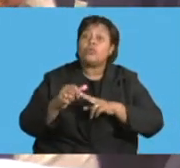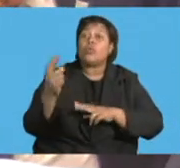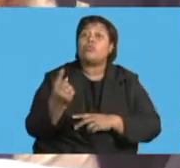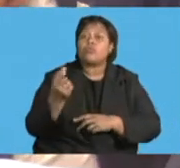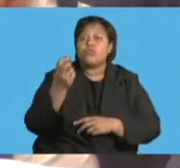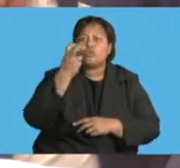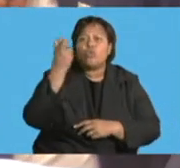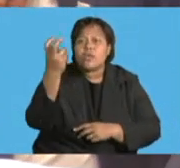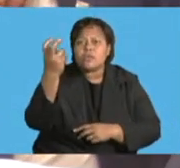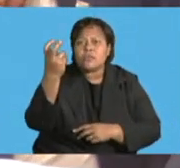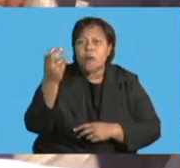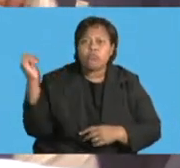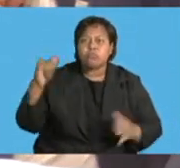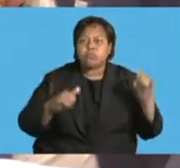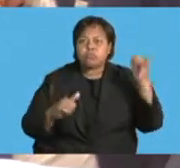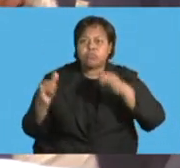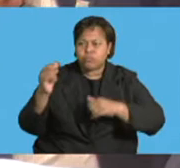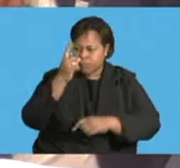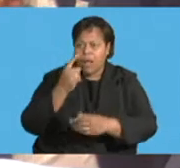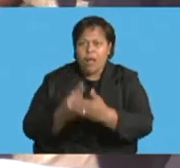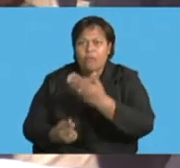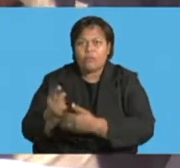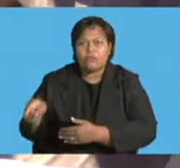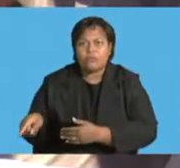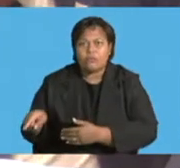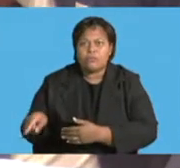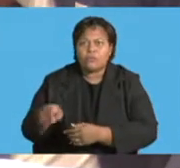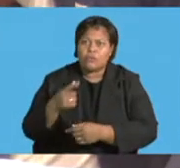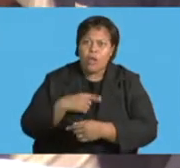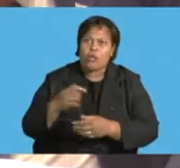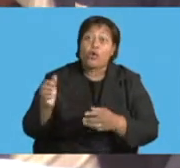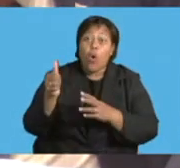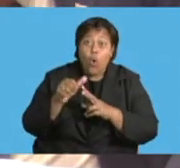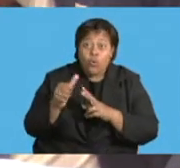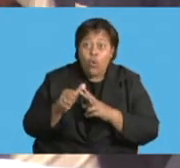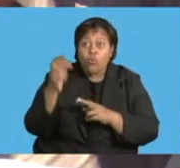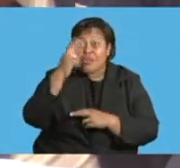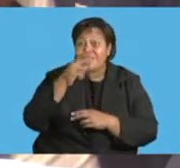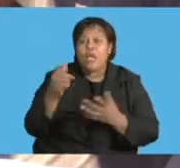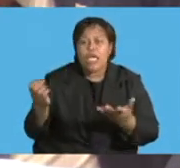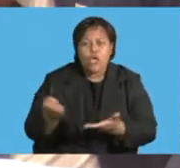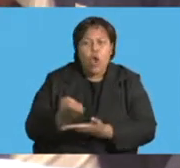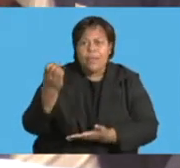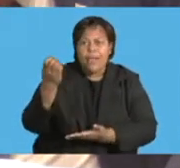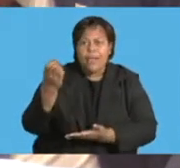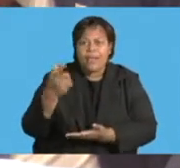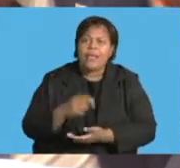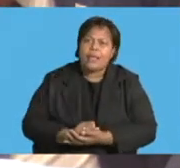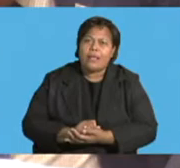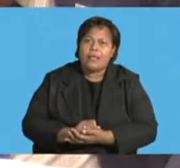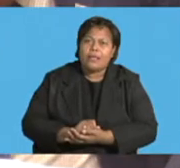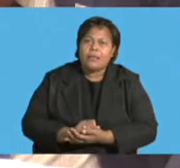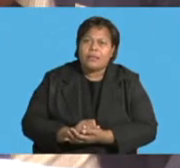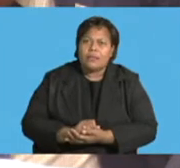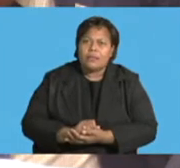we have tourists, and also to the economy because of the tourism sector. There has been a rapid rise